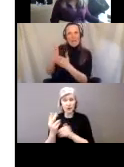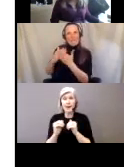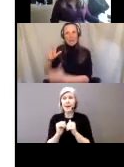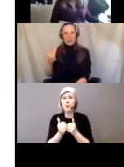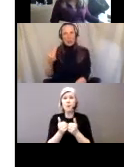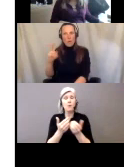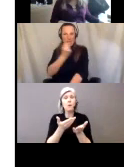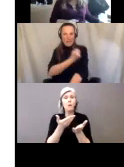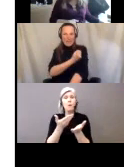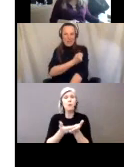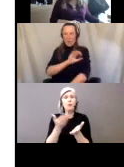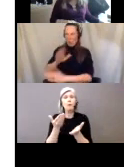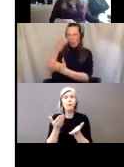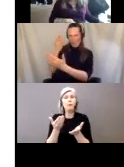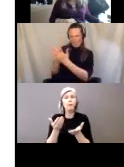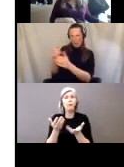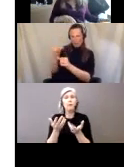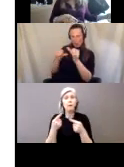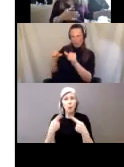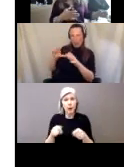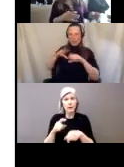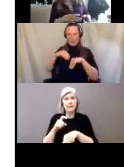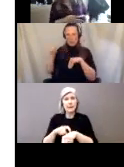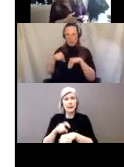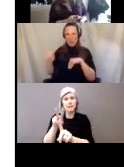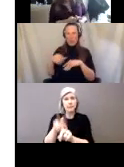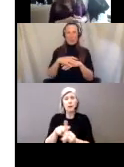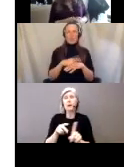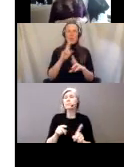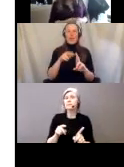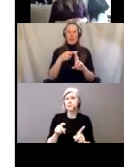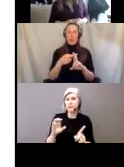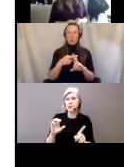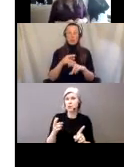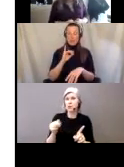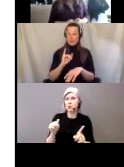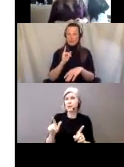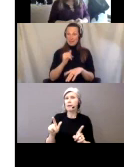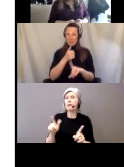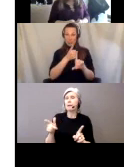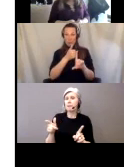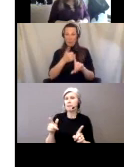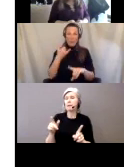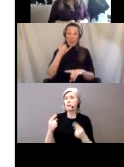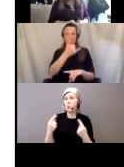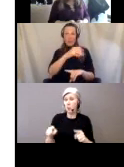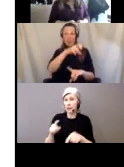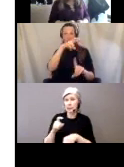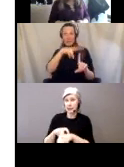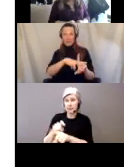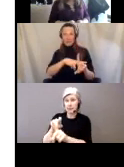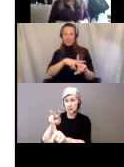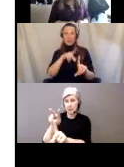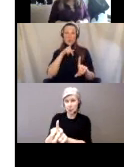Okay, so in terms of how you demonstrate it when you try to book, that we will get back to you on. That will be posted on our webpage once we have an